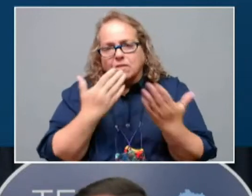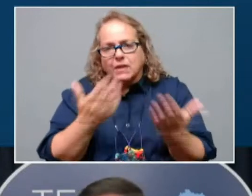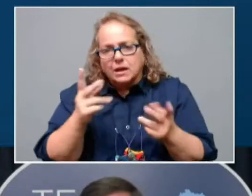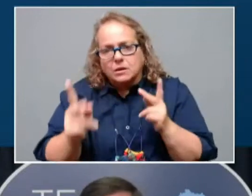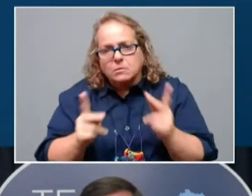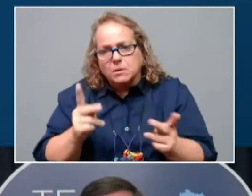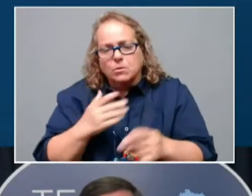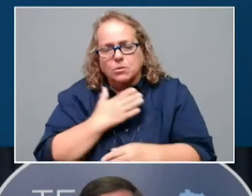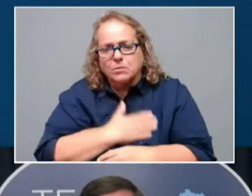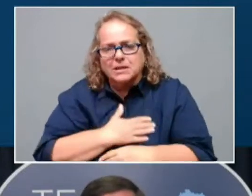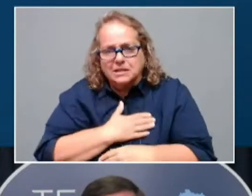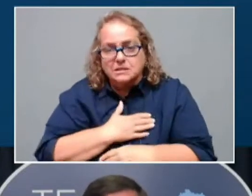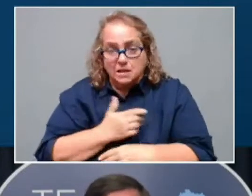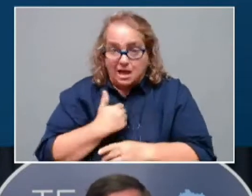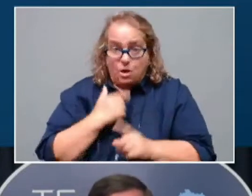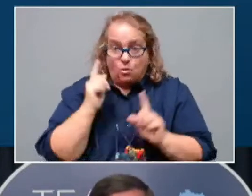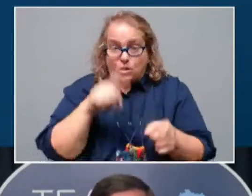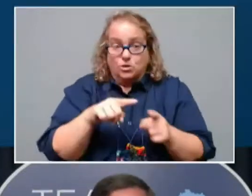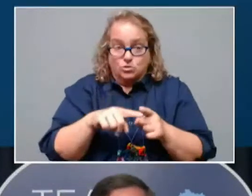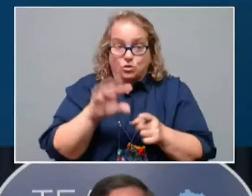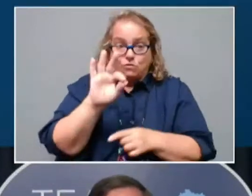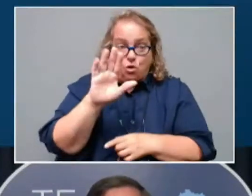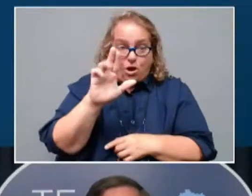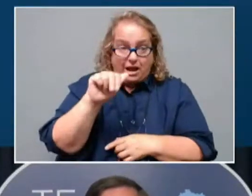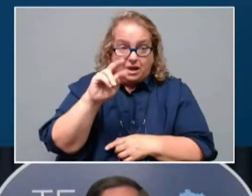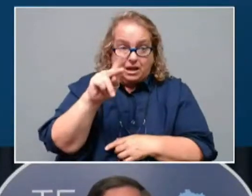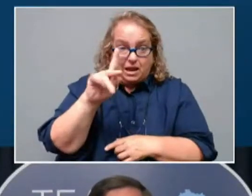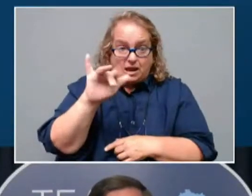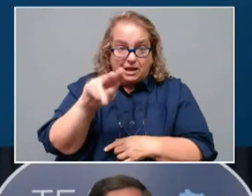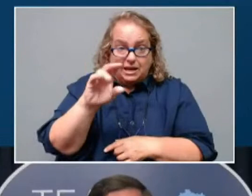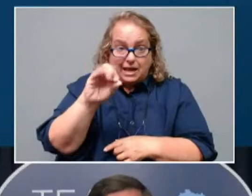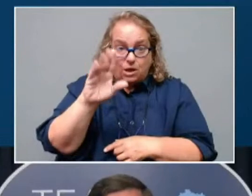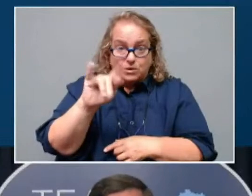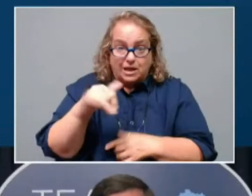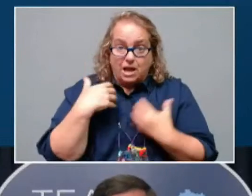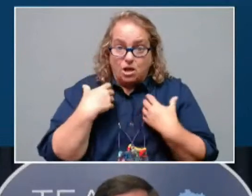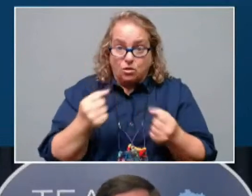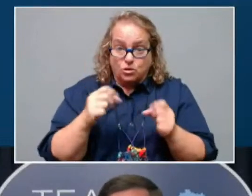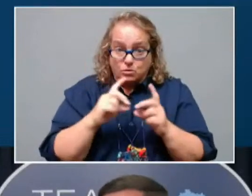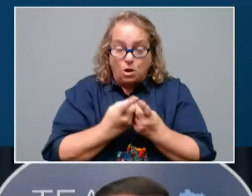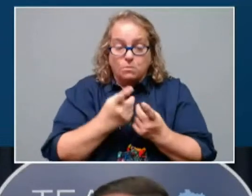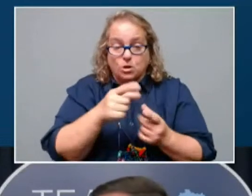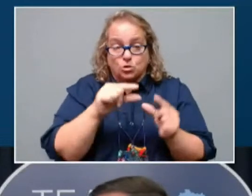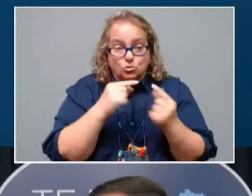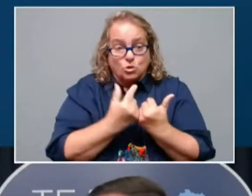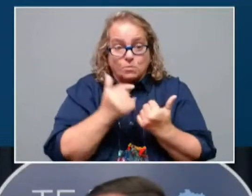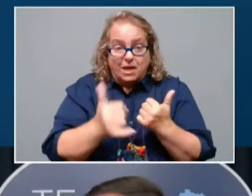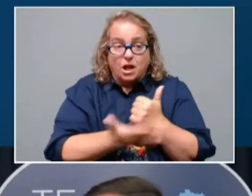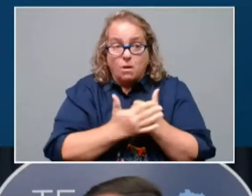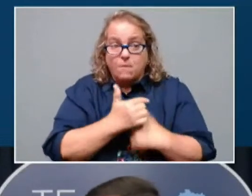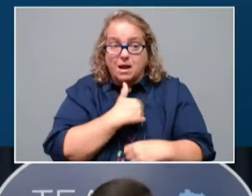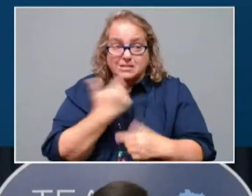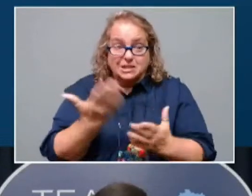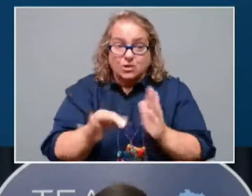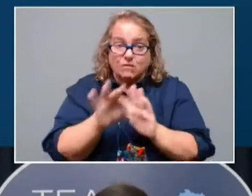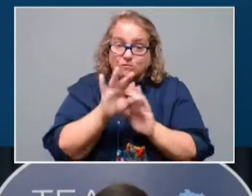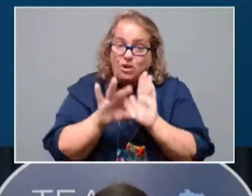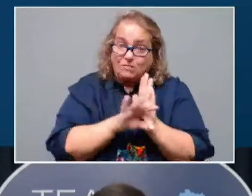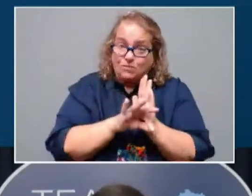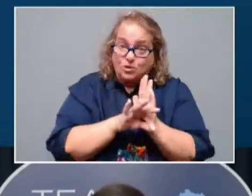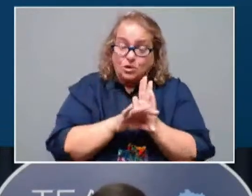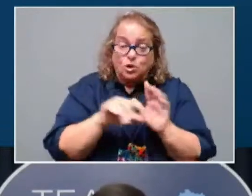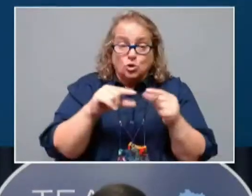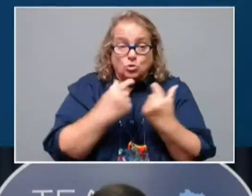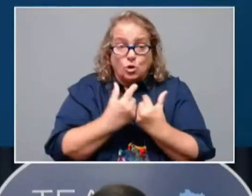the Franklin County Health Department group that's helped take care of us here in Frankfort, a group that, along with others,